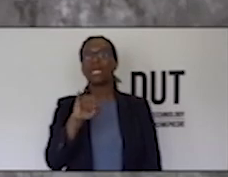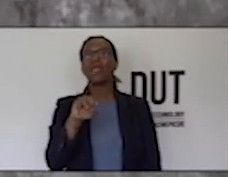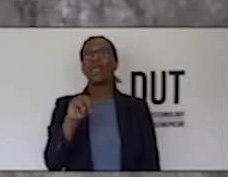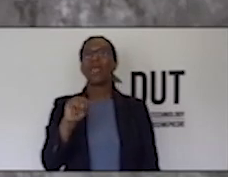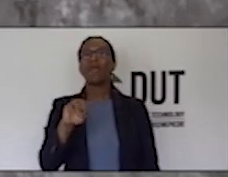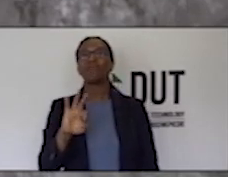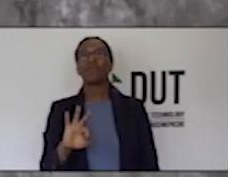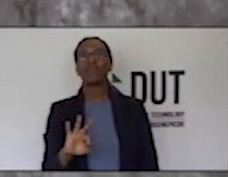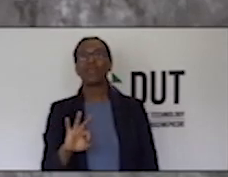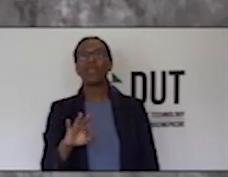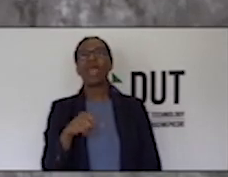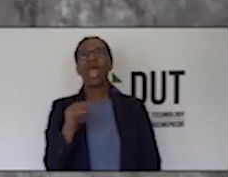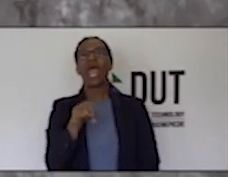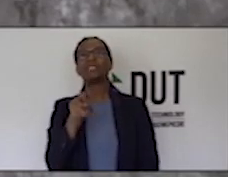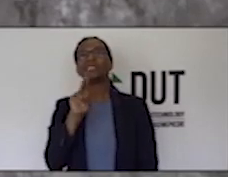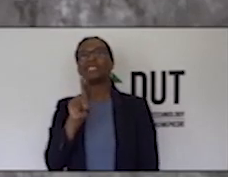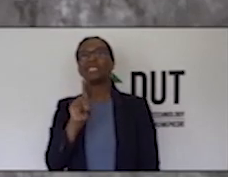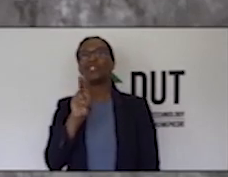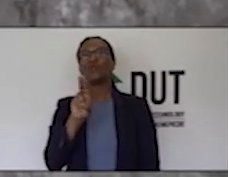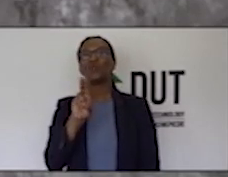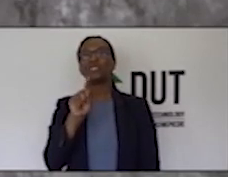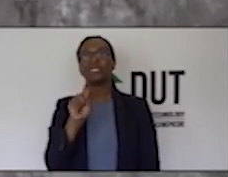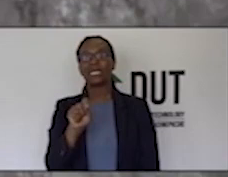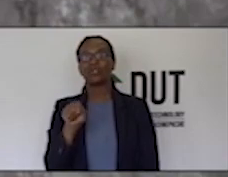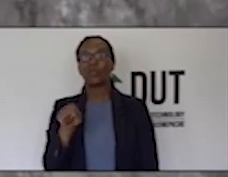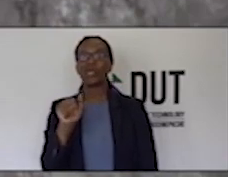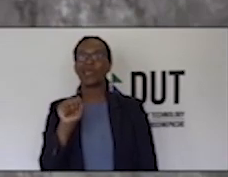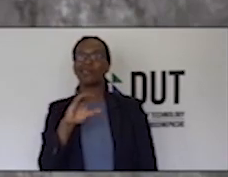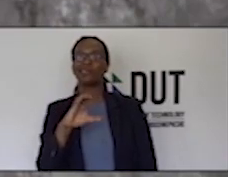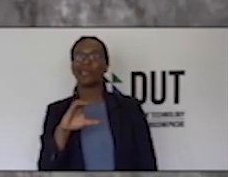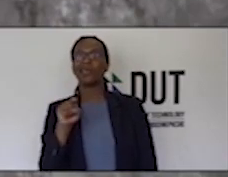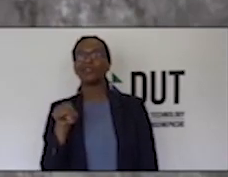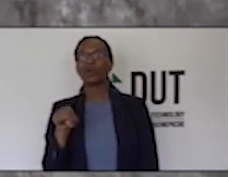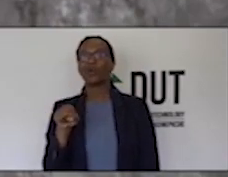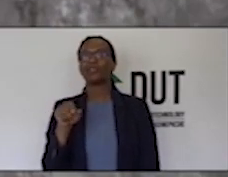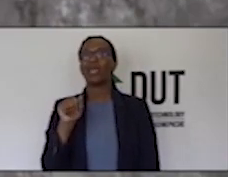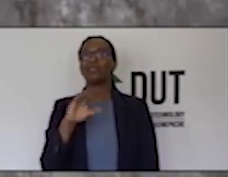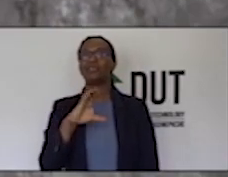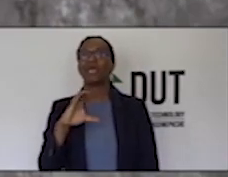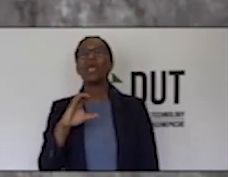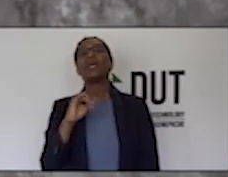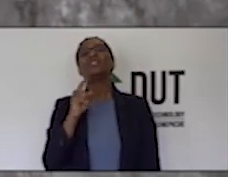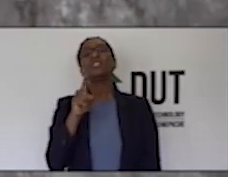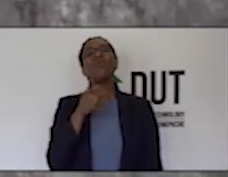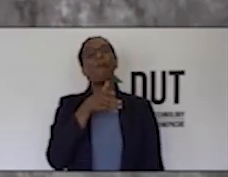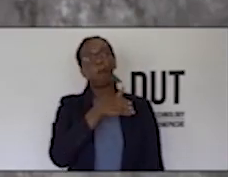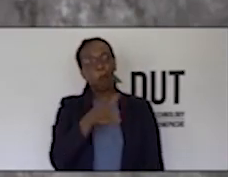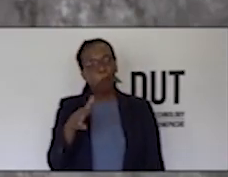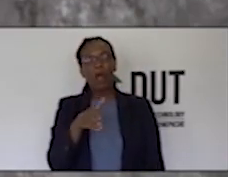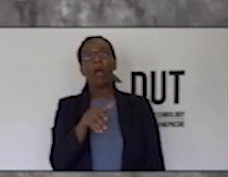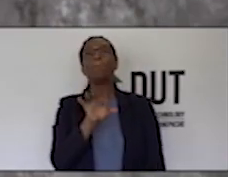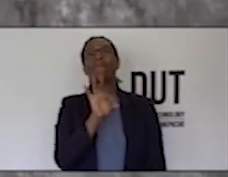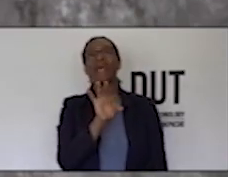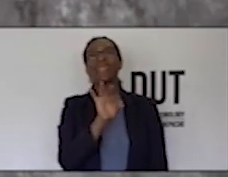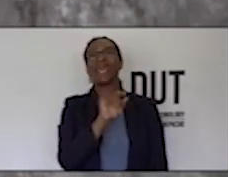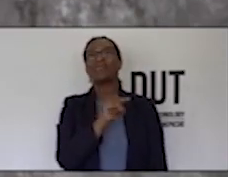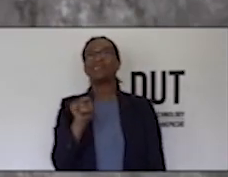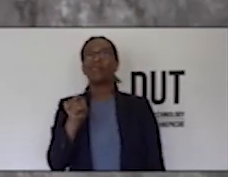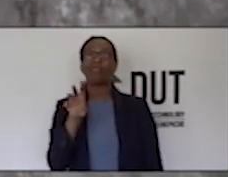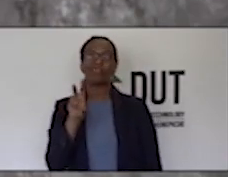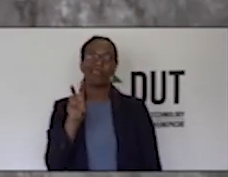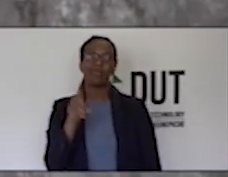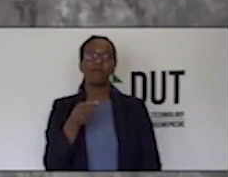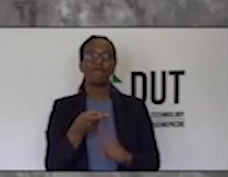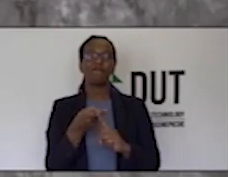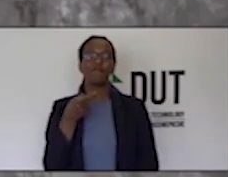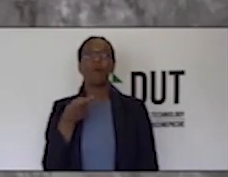pumzilem3@dut.ac.za. She's available on Monday from 8 a.m. until Thursday at 16 p.m.,